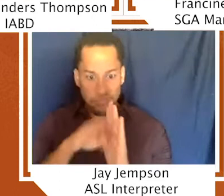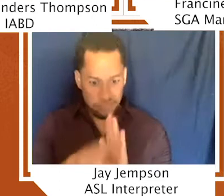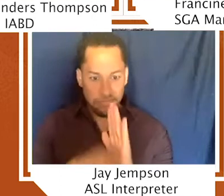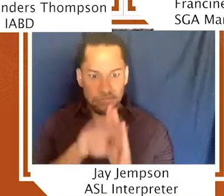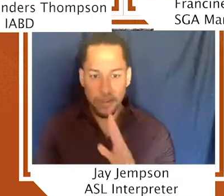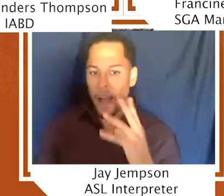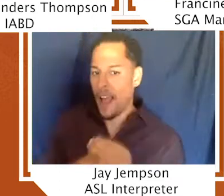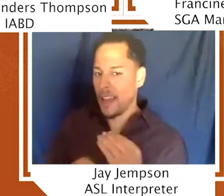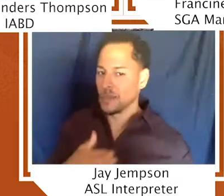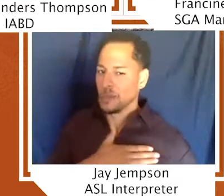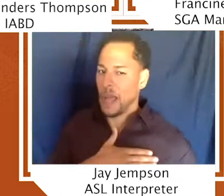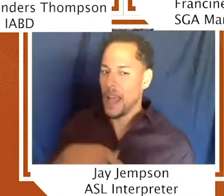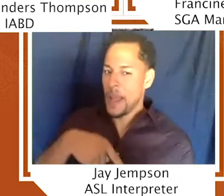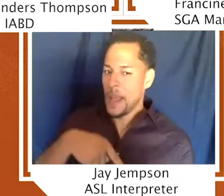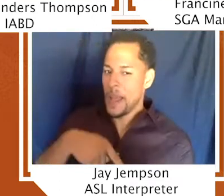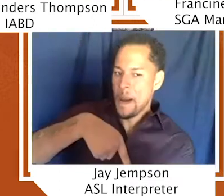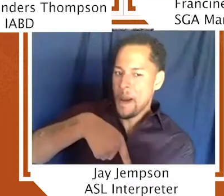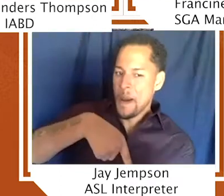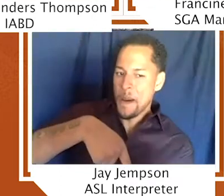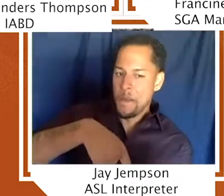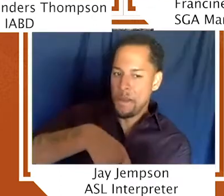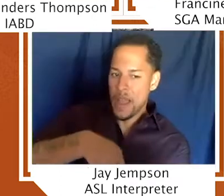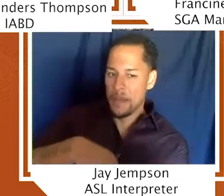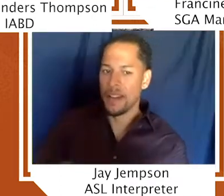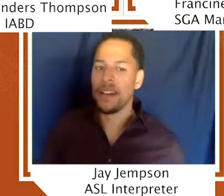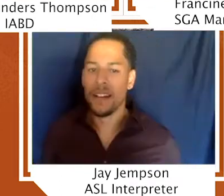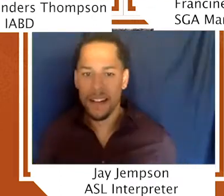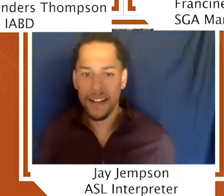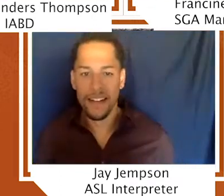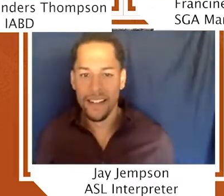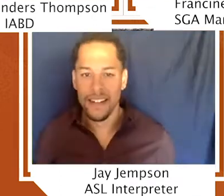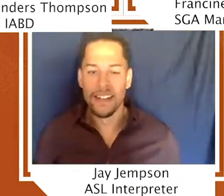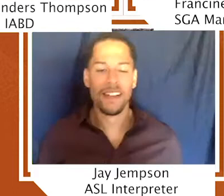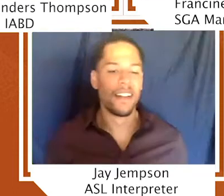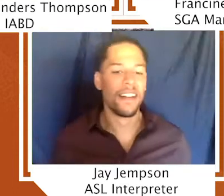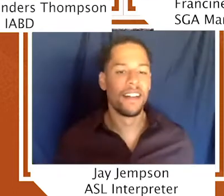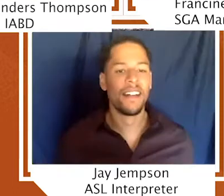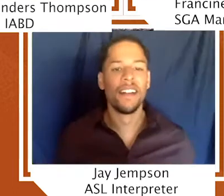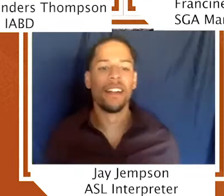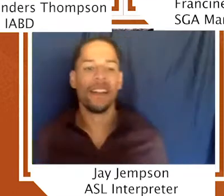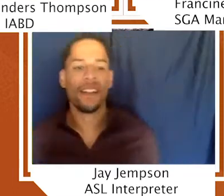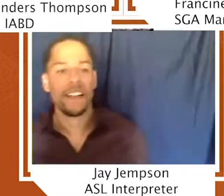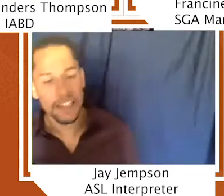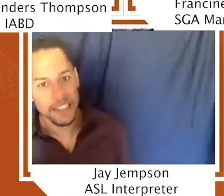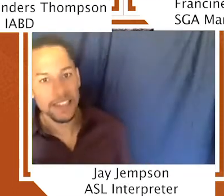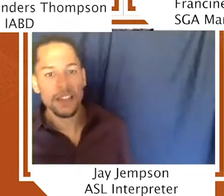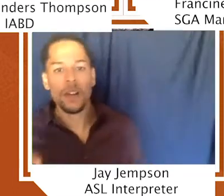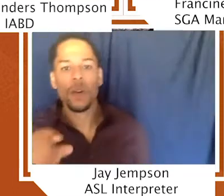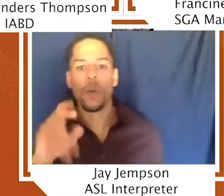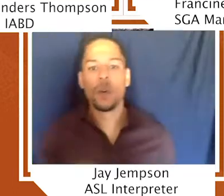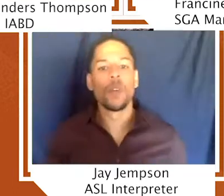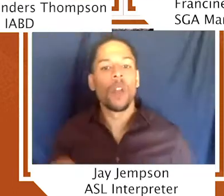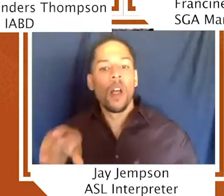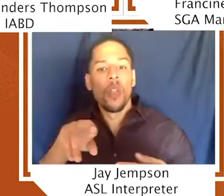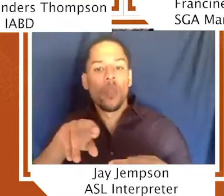wow. Can you send me the template, please? Okay. Oh, look. All the way. Let's go ahead and talk about these